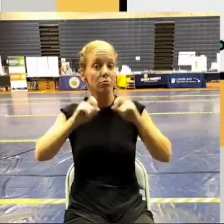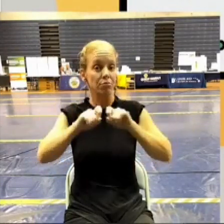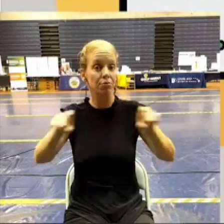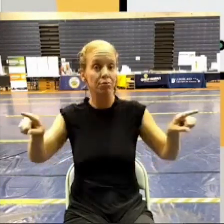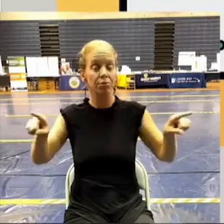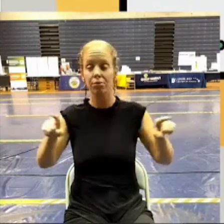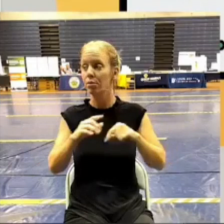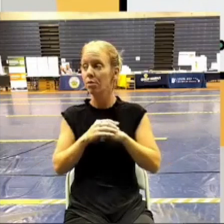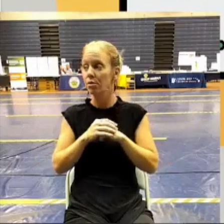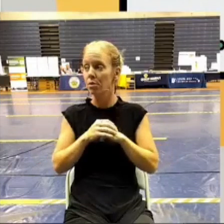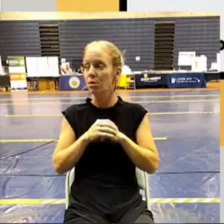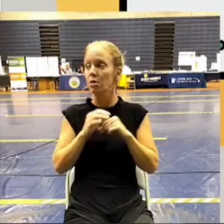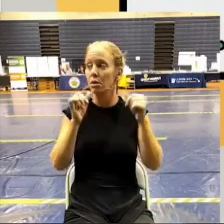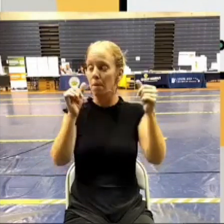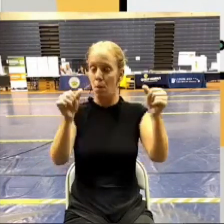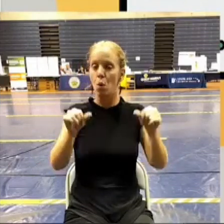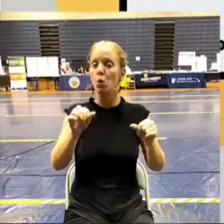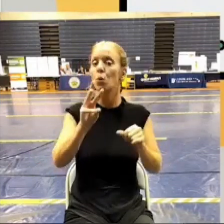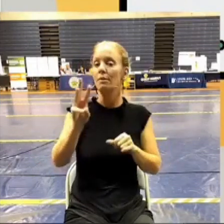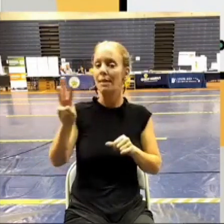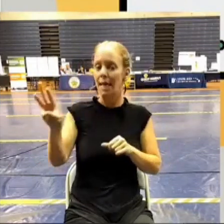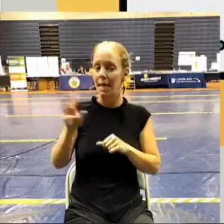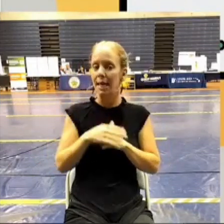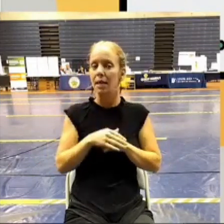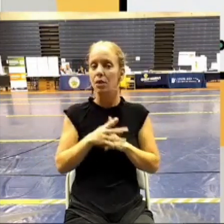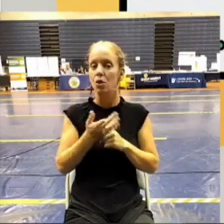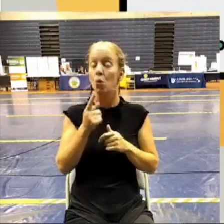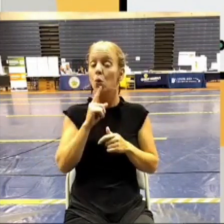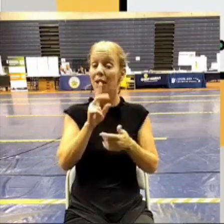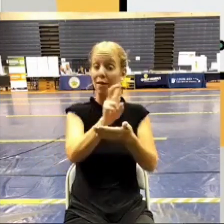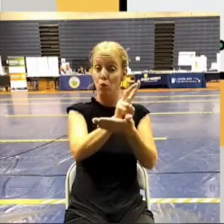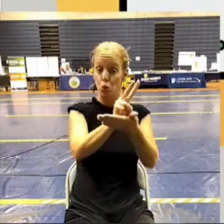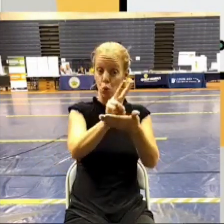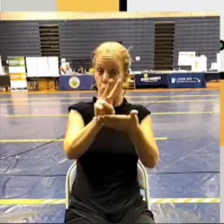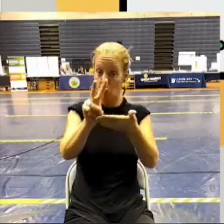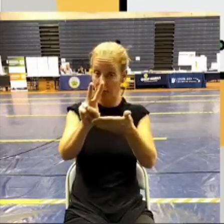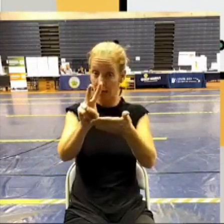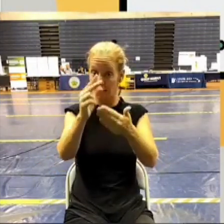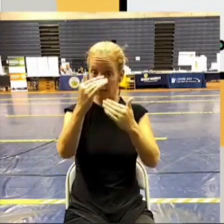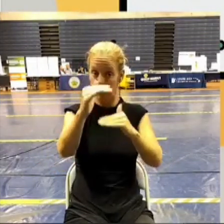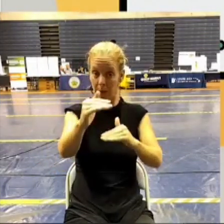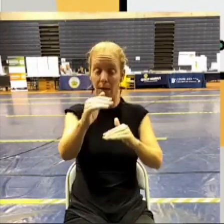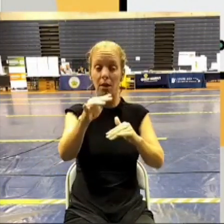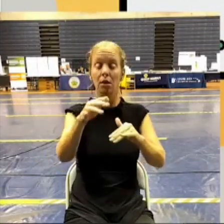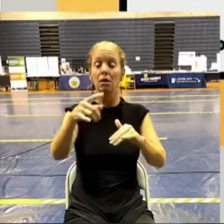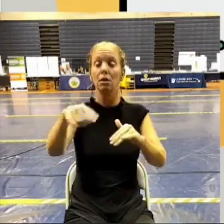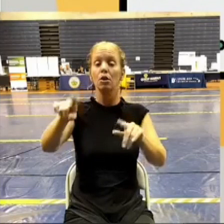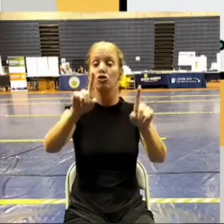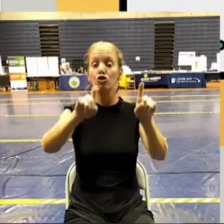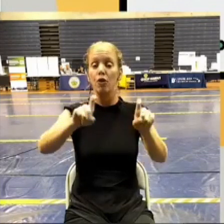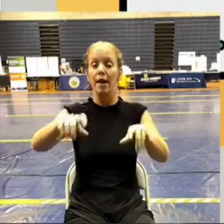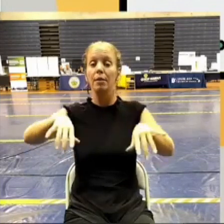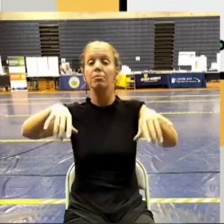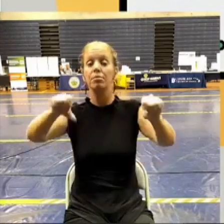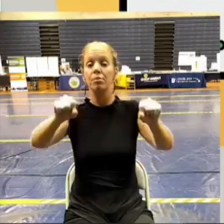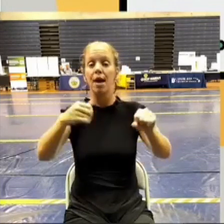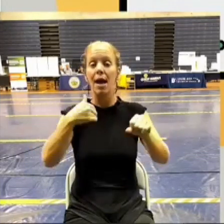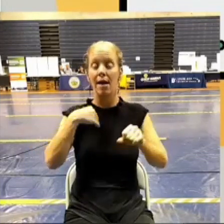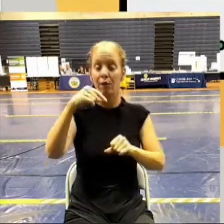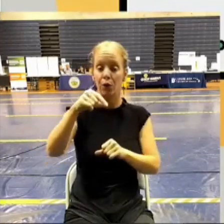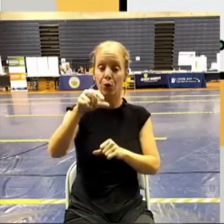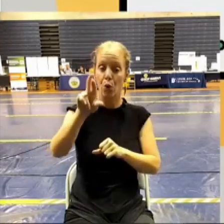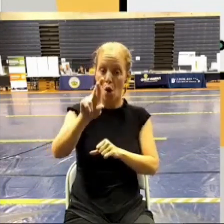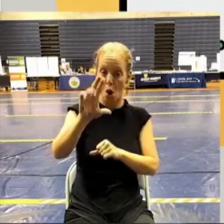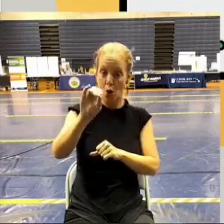We allot about 2 weeks for the community to take the survey. You can take it online. We have a QR code that will be